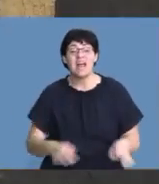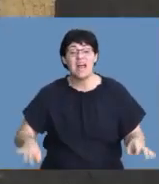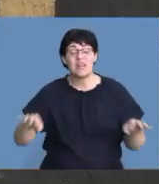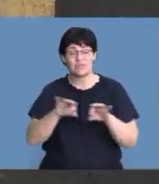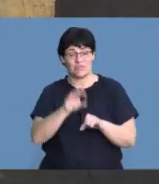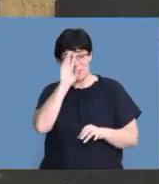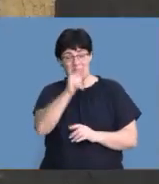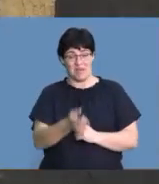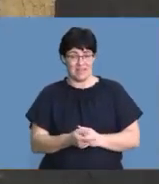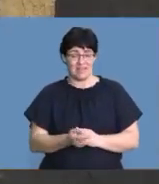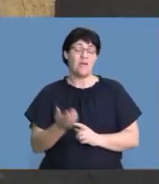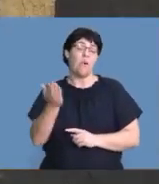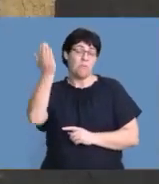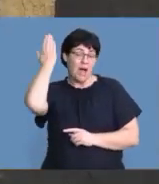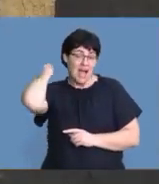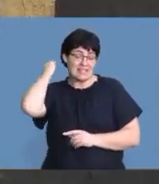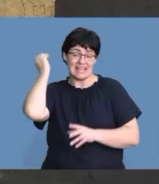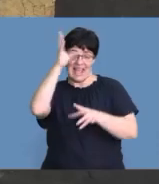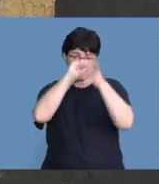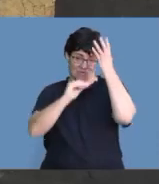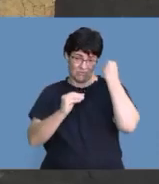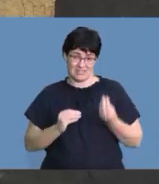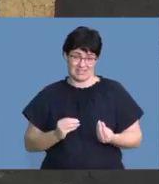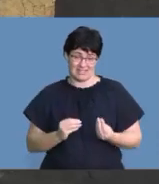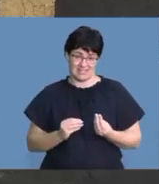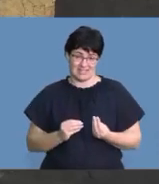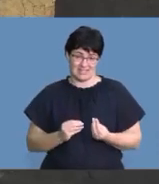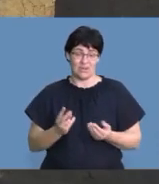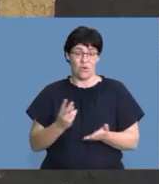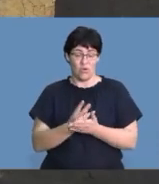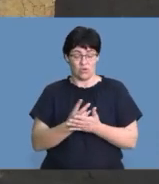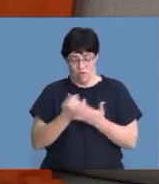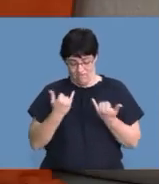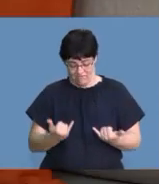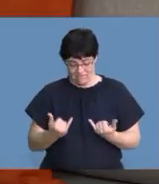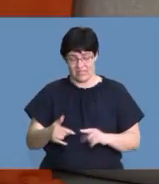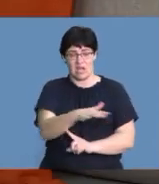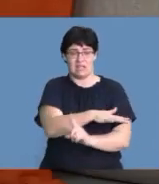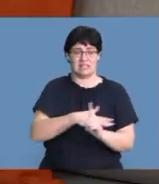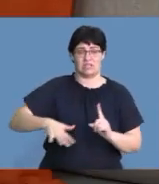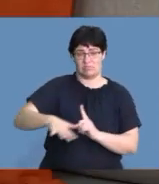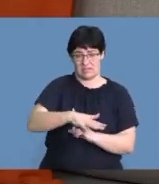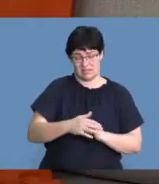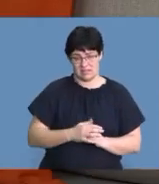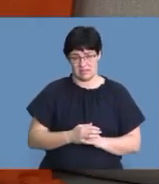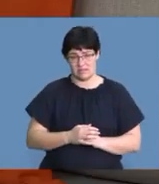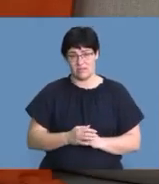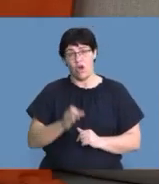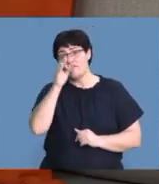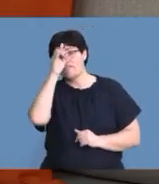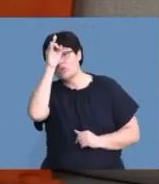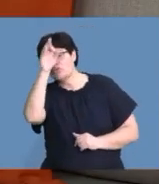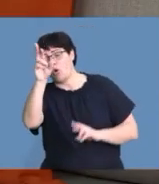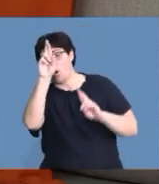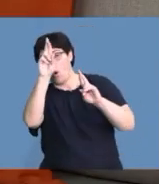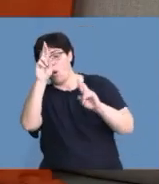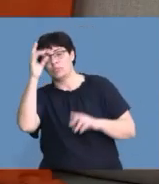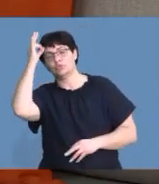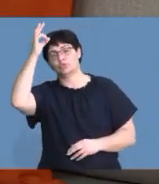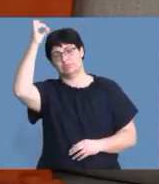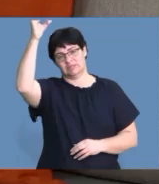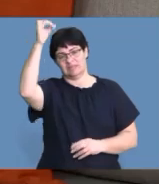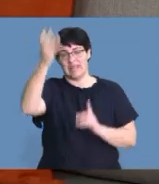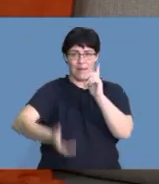of your values in the light of your past experience and your current circumstances, your future hopes and